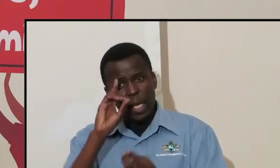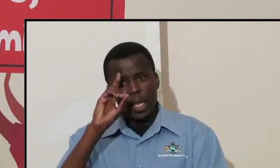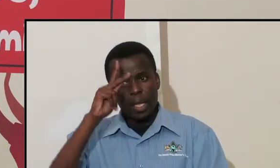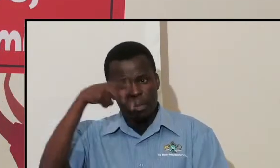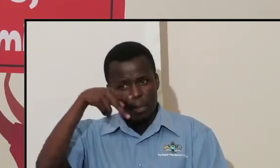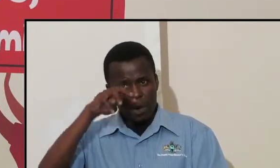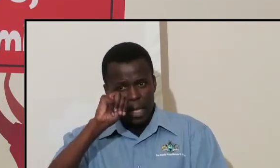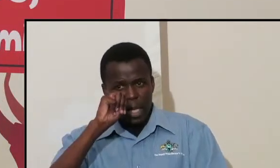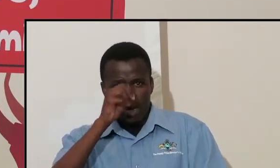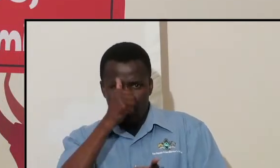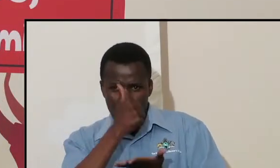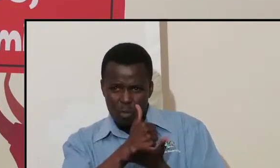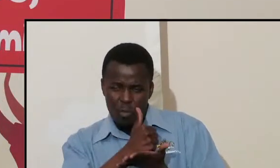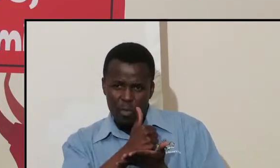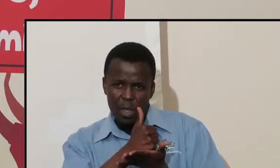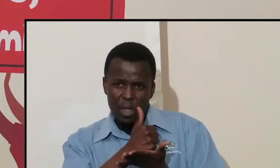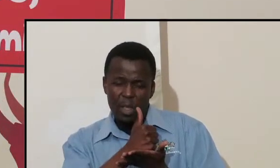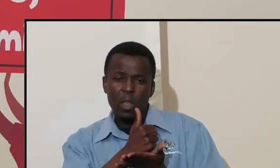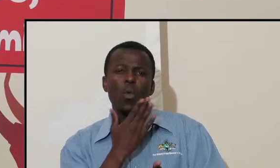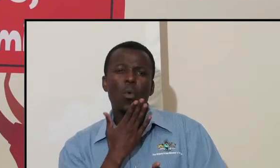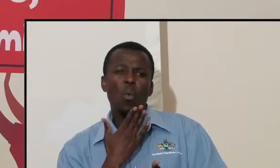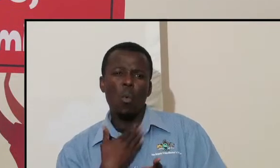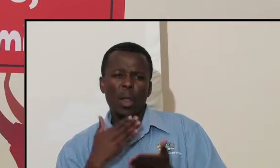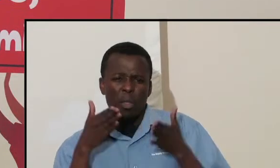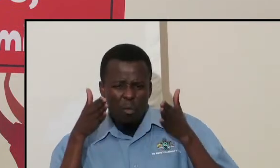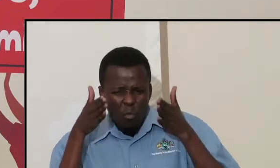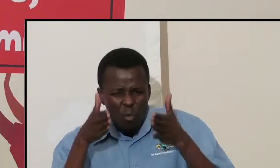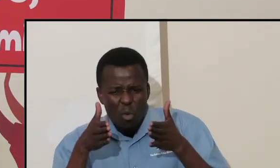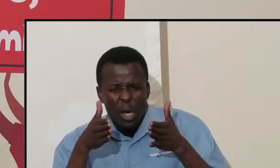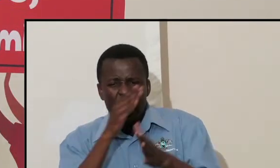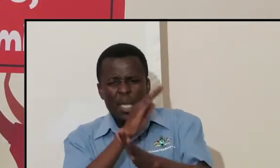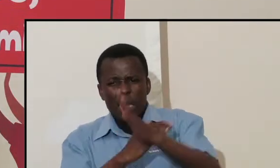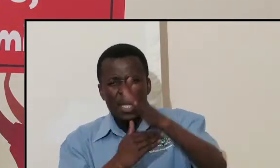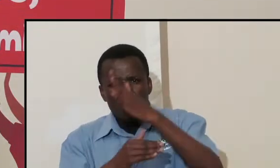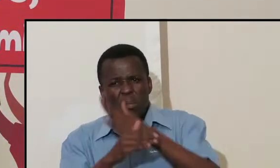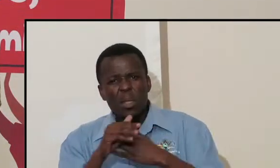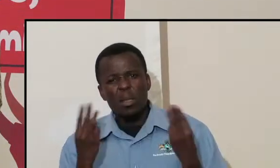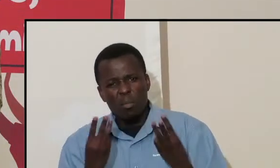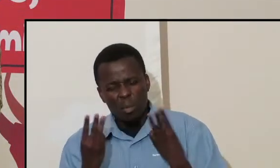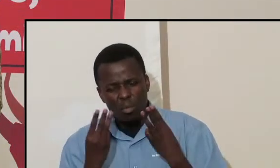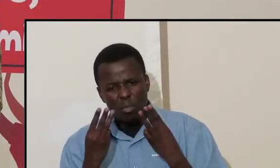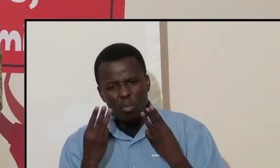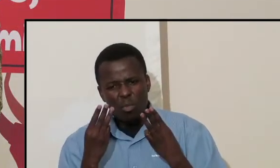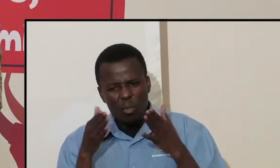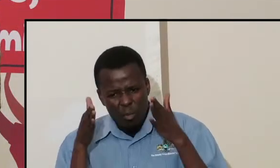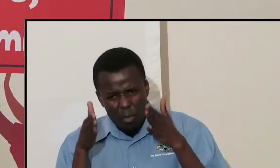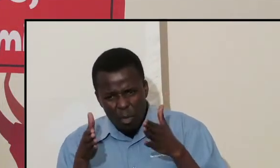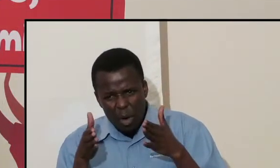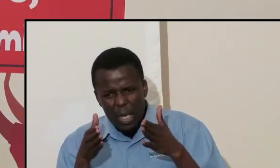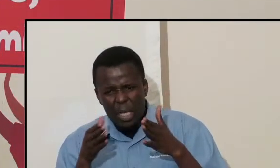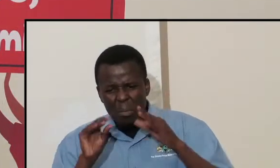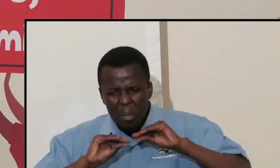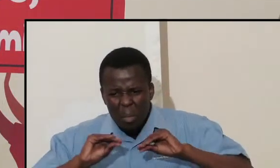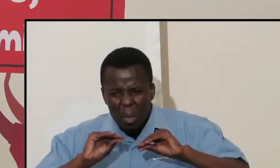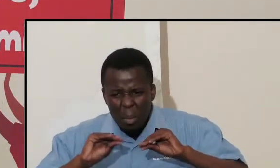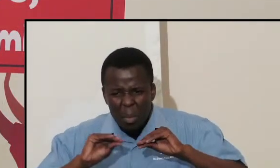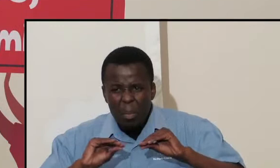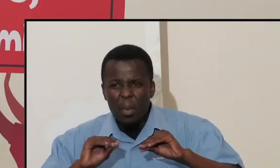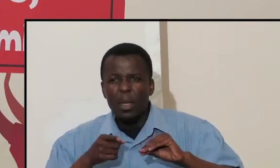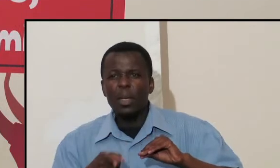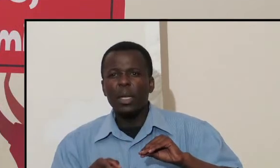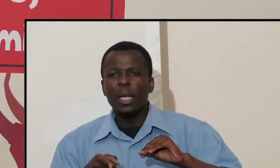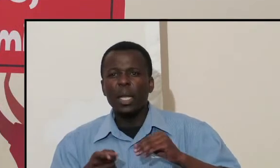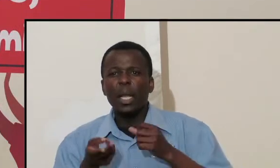want to really focus on people with disabilities, to sensitize, to